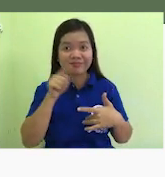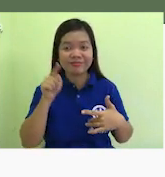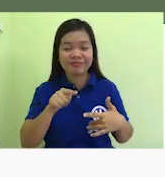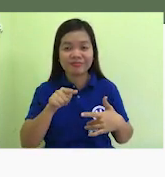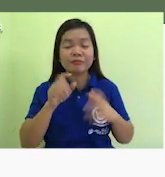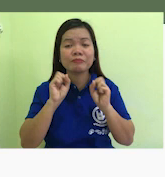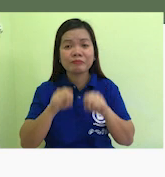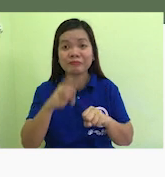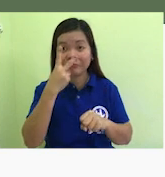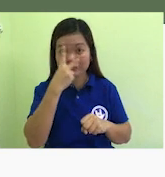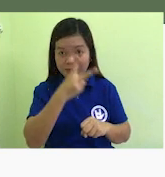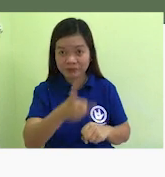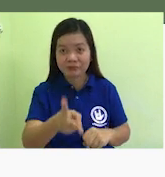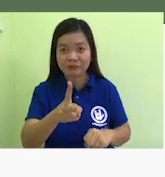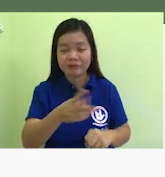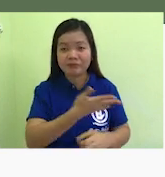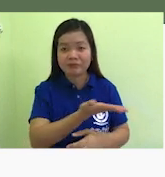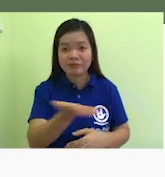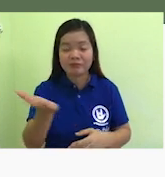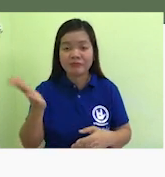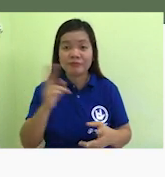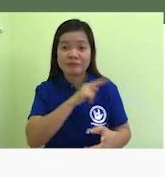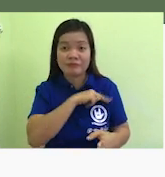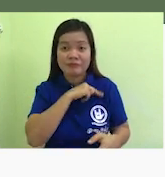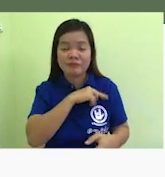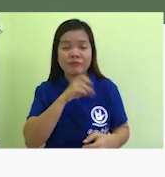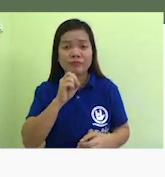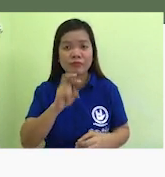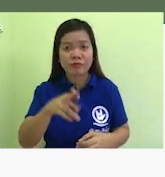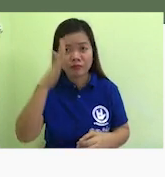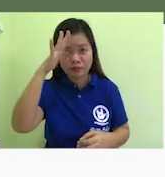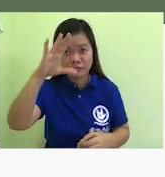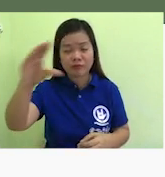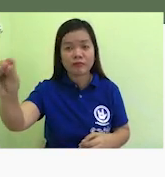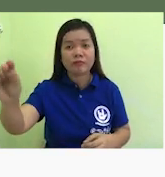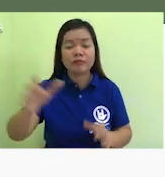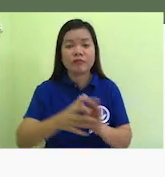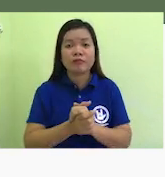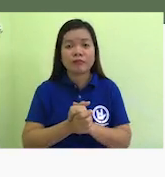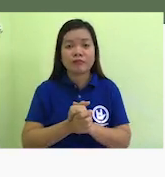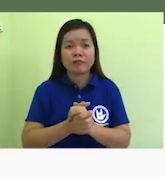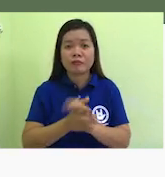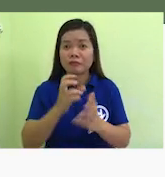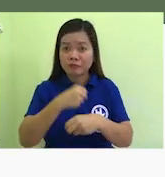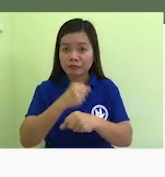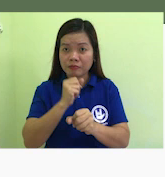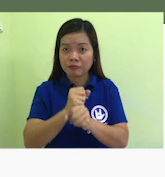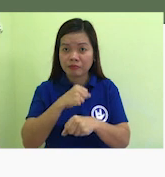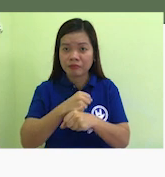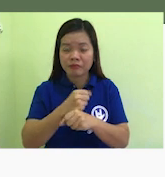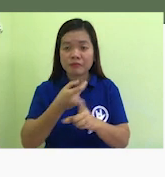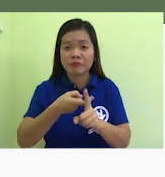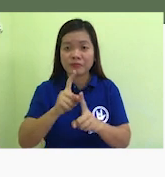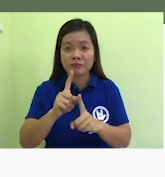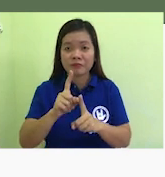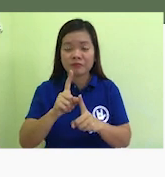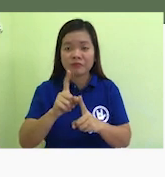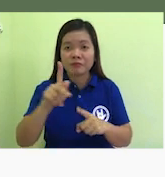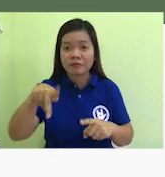These can be seen in nature, or they may be man-made items from the paths of thrown